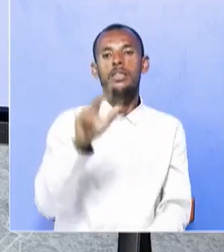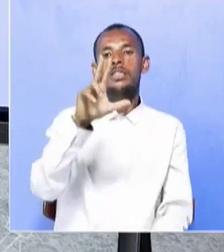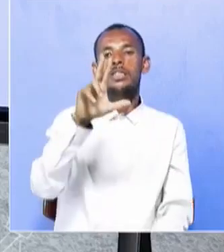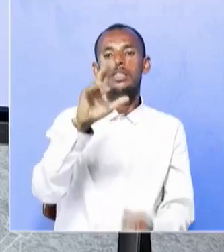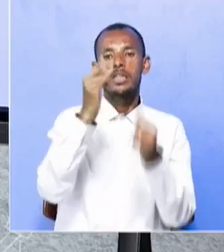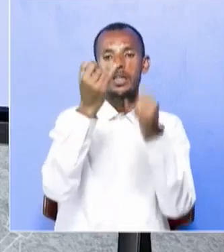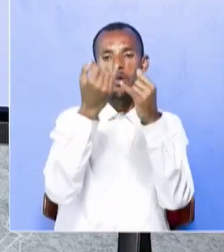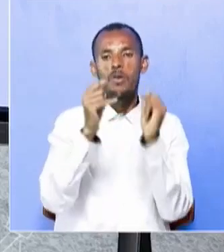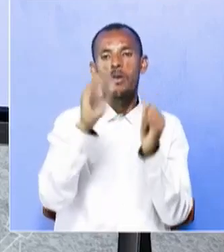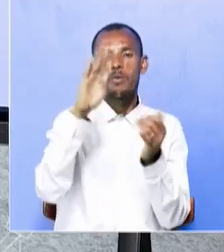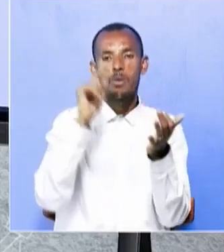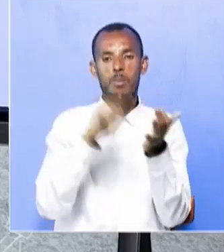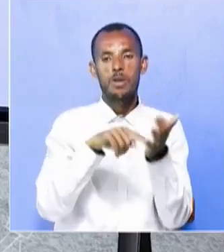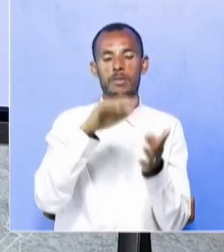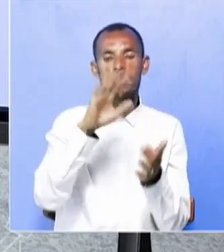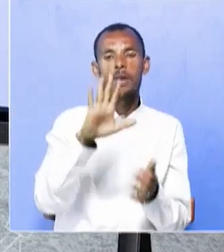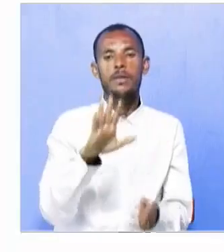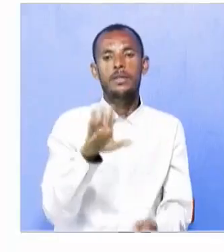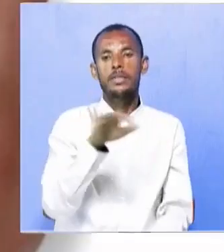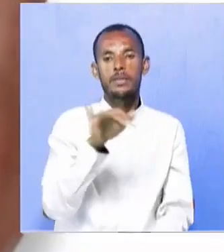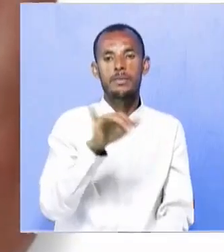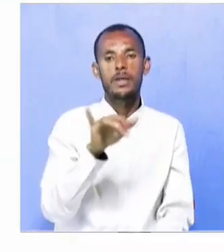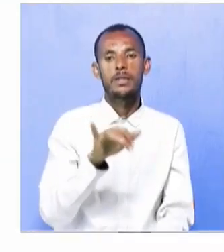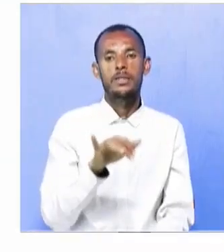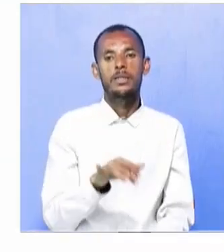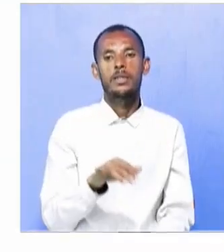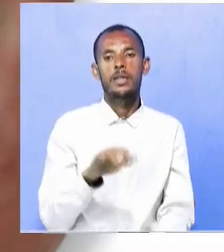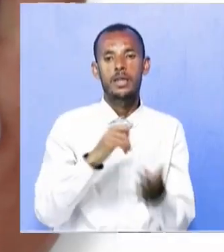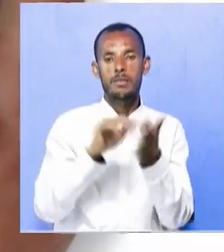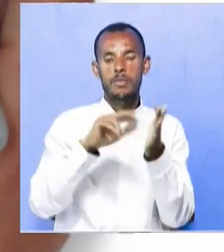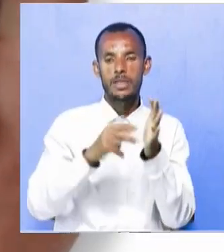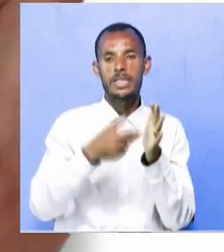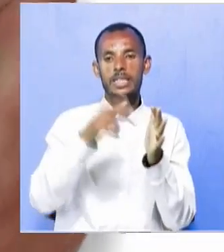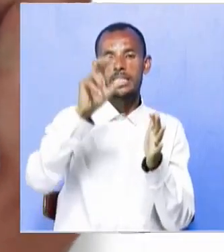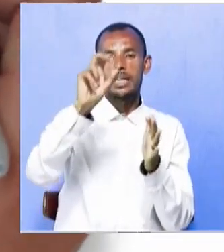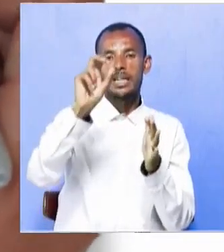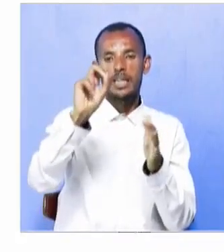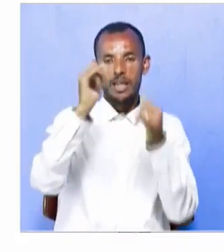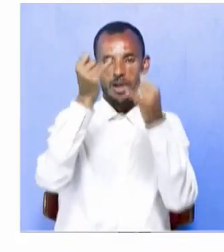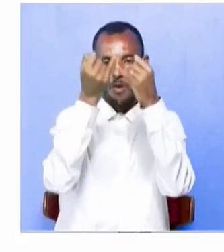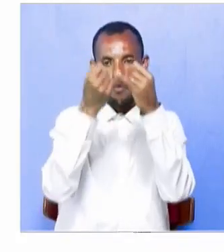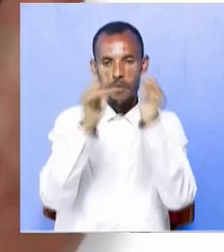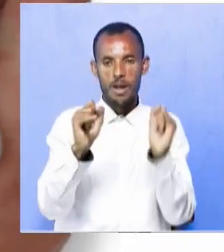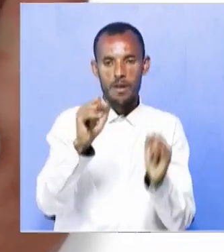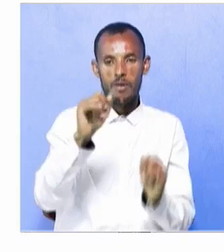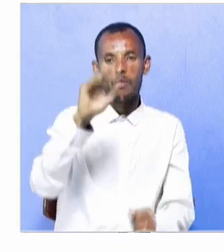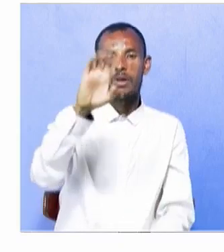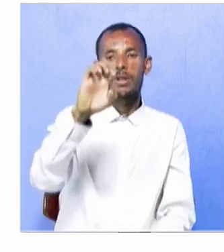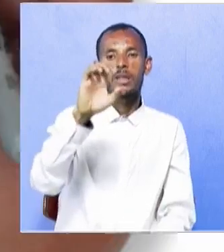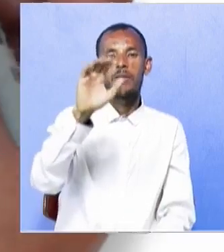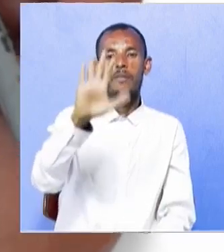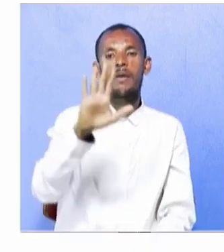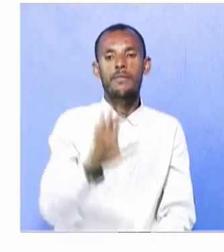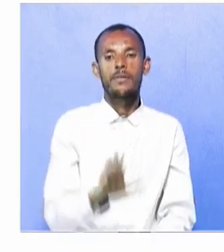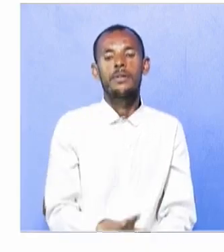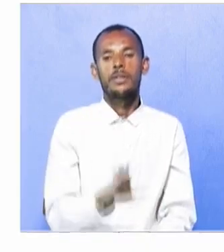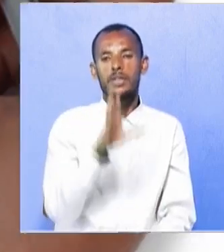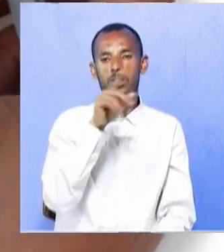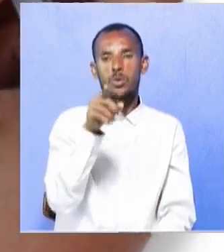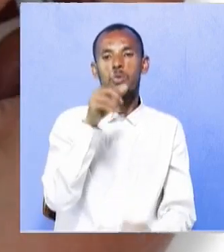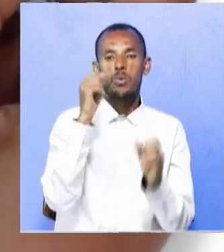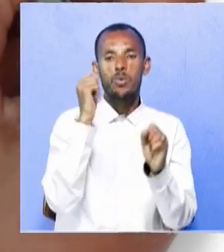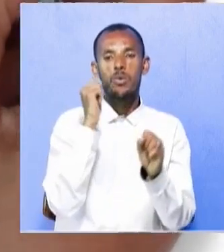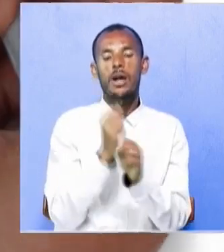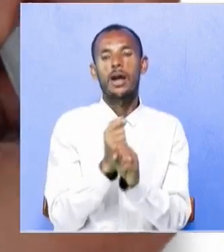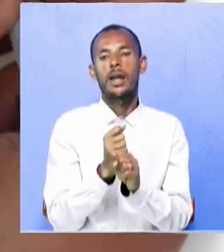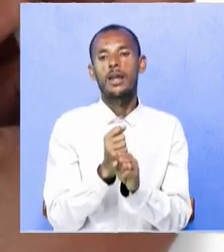over 4.5 is the same as 30 over 45, right? And you can